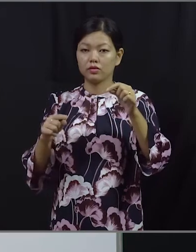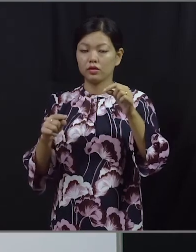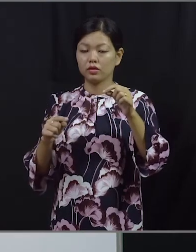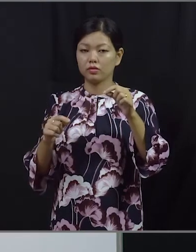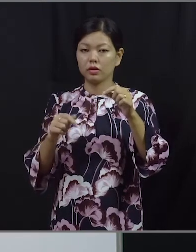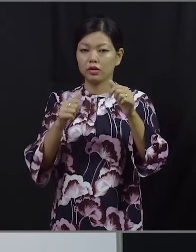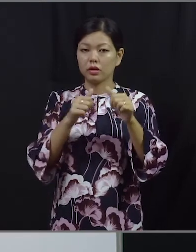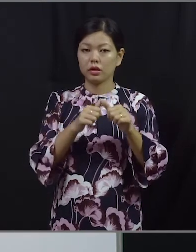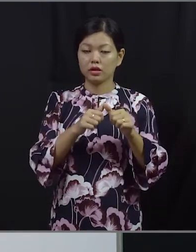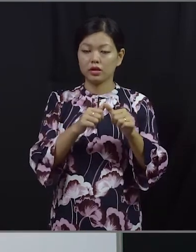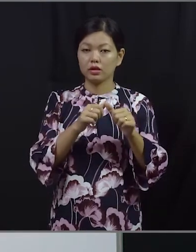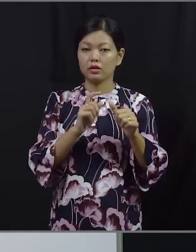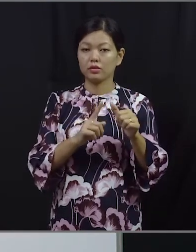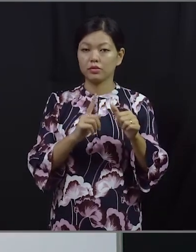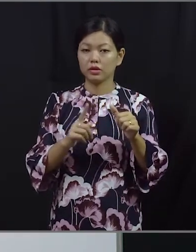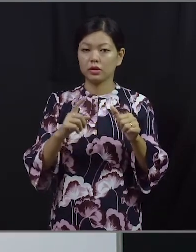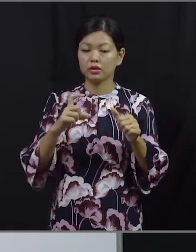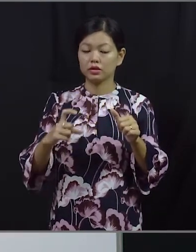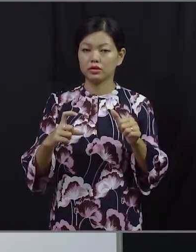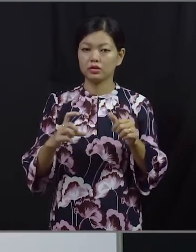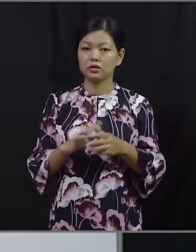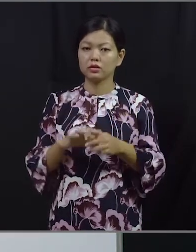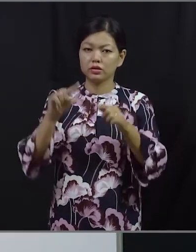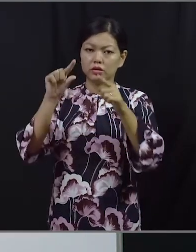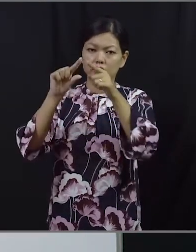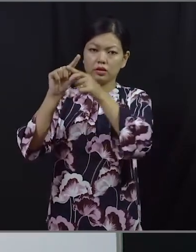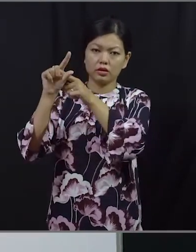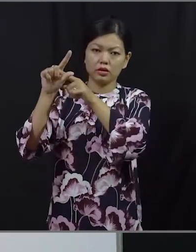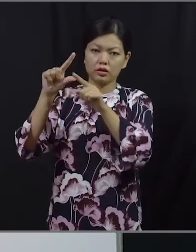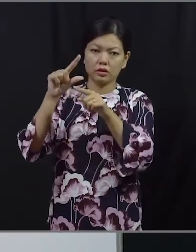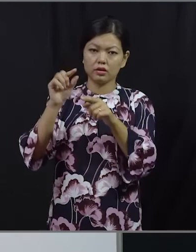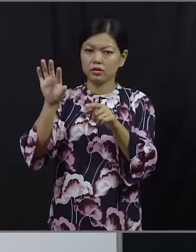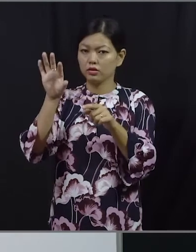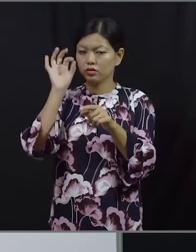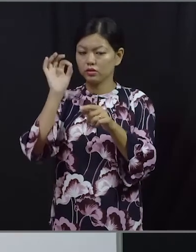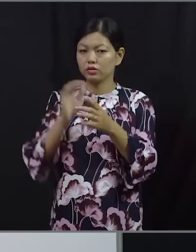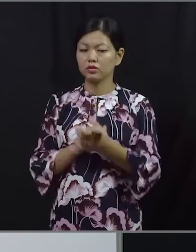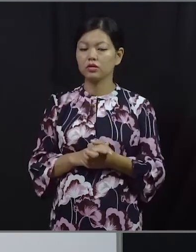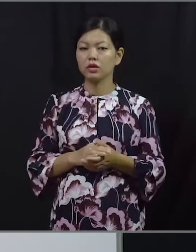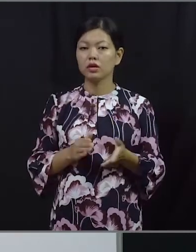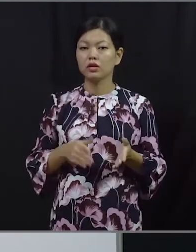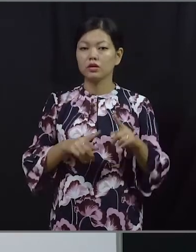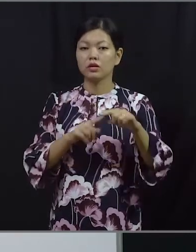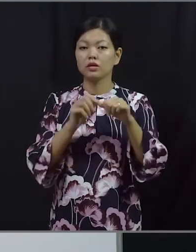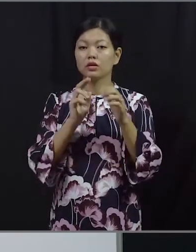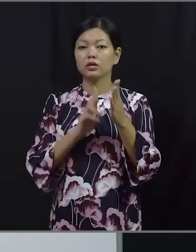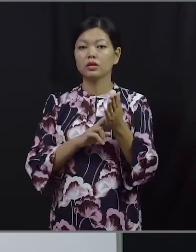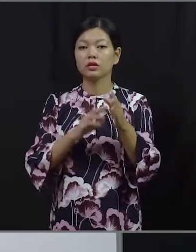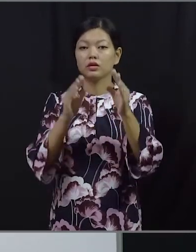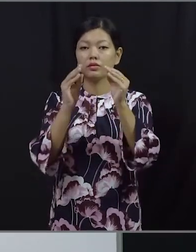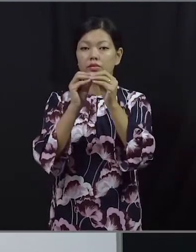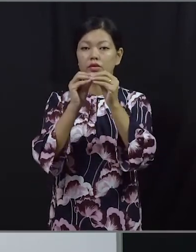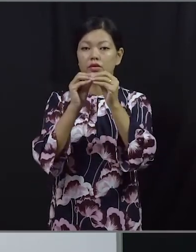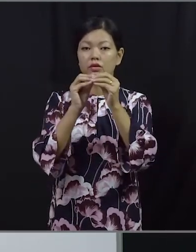dash C. What? A double dash C. Okay. For tan beta, where is angle beta? Here is the angle beta, right? Here